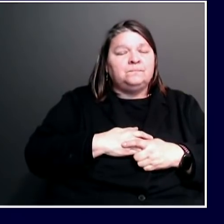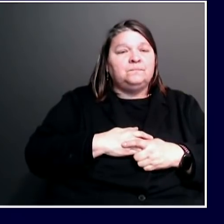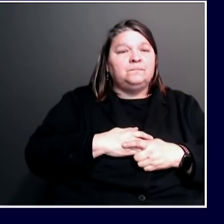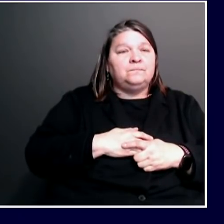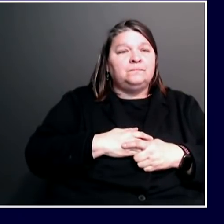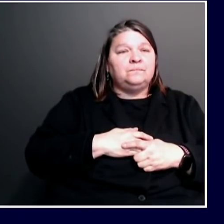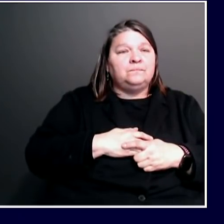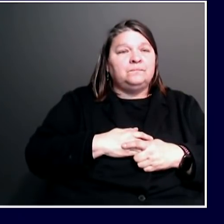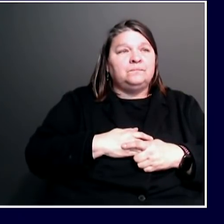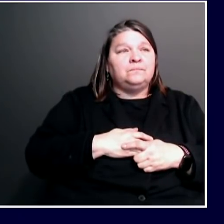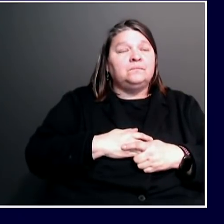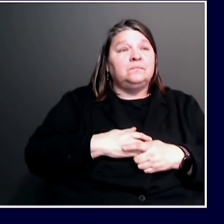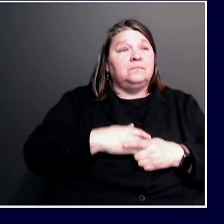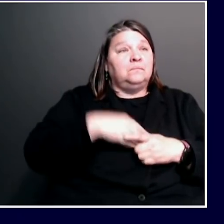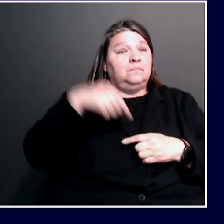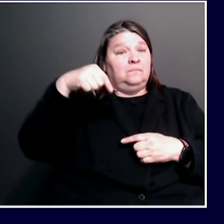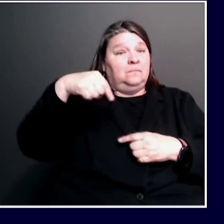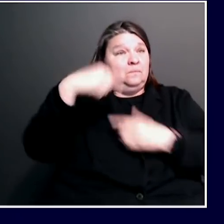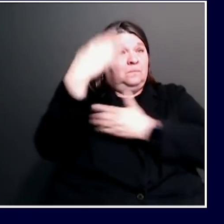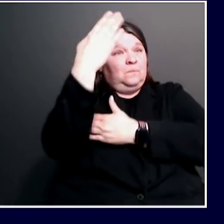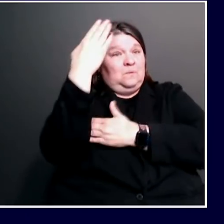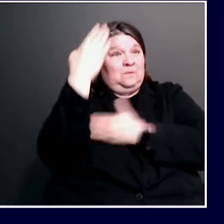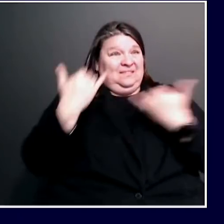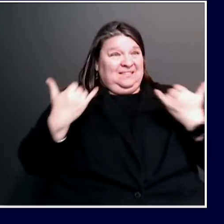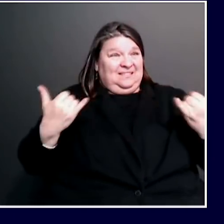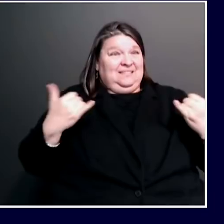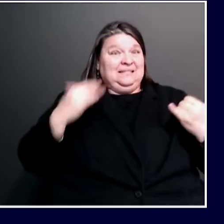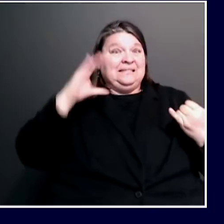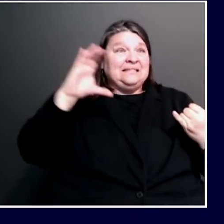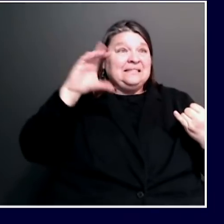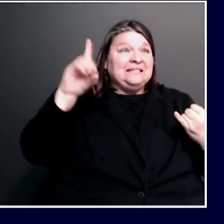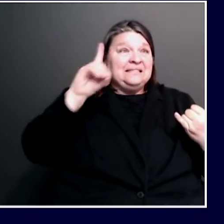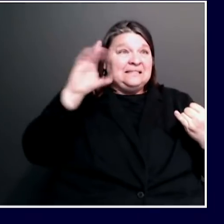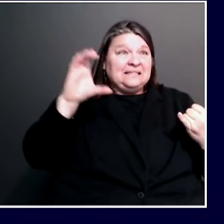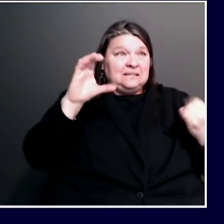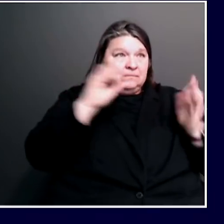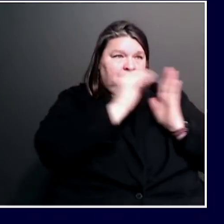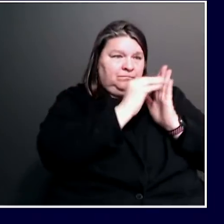As of this morning, Maine CDC had recorded